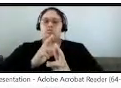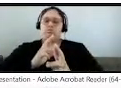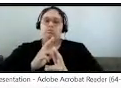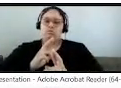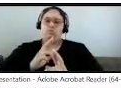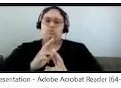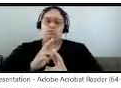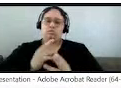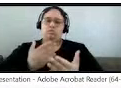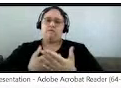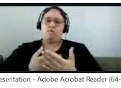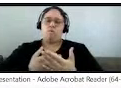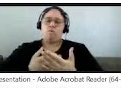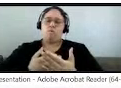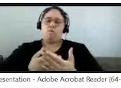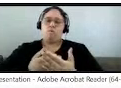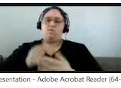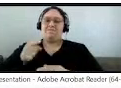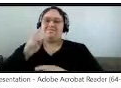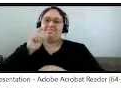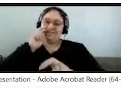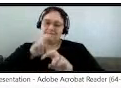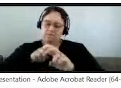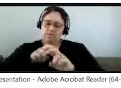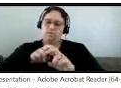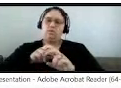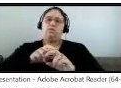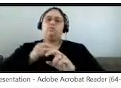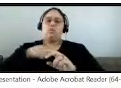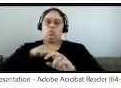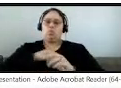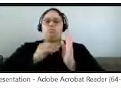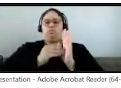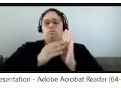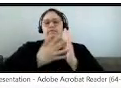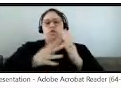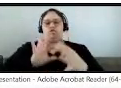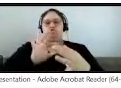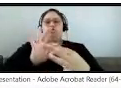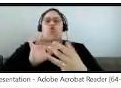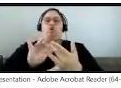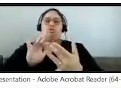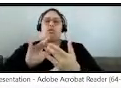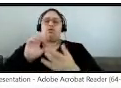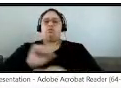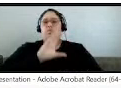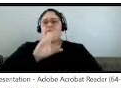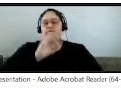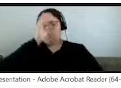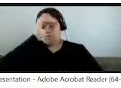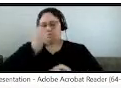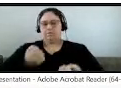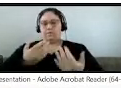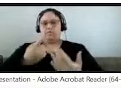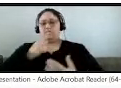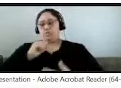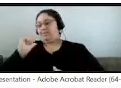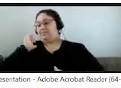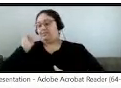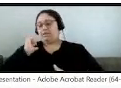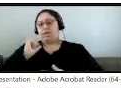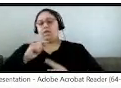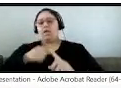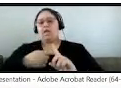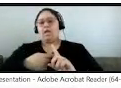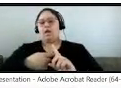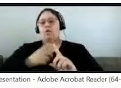of that specific need. So we have made contact already with the South African Police Services regarding yesterday and